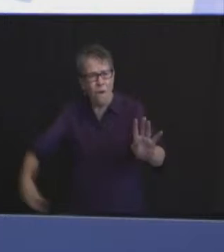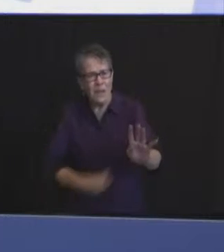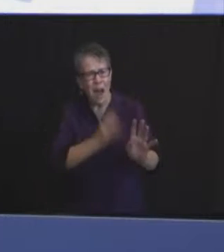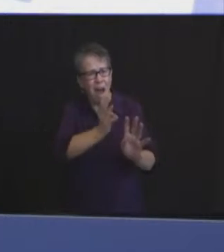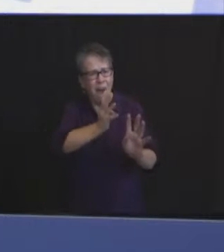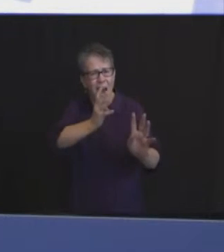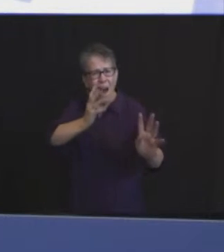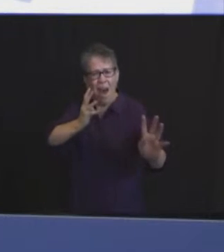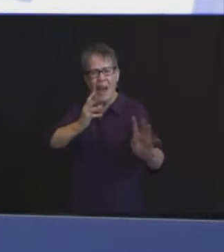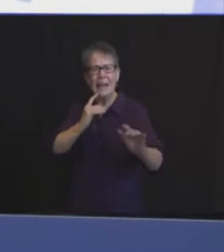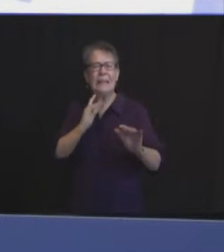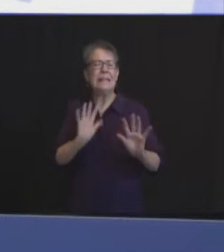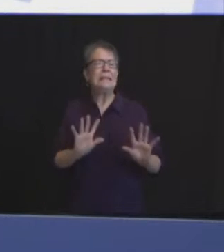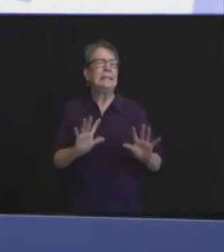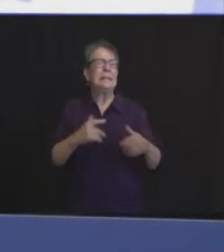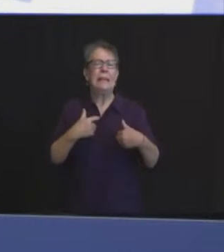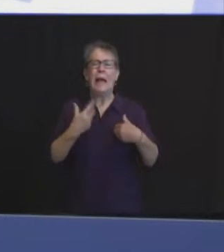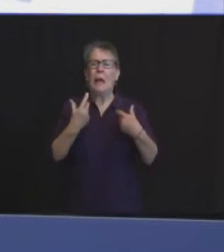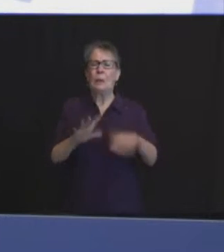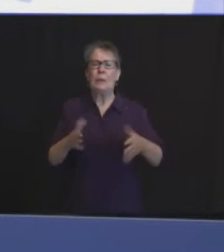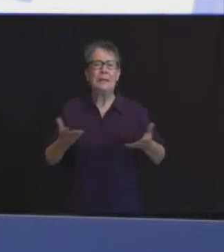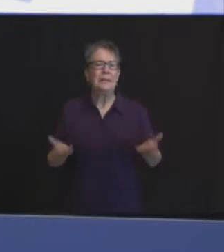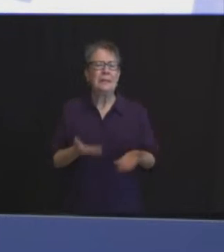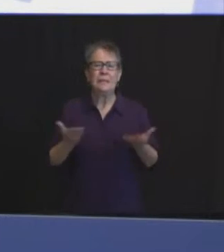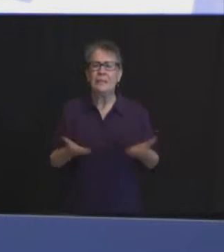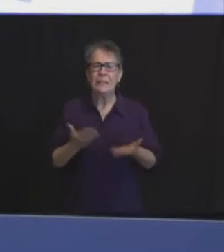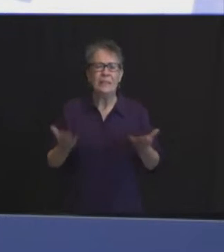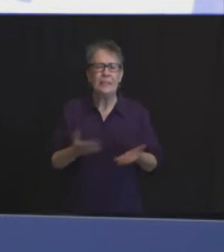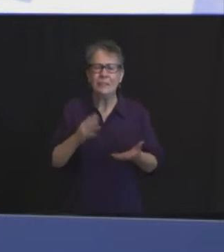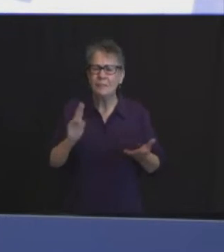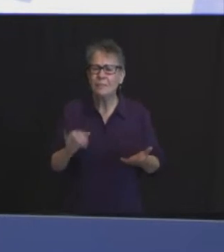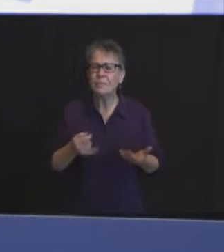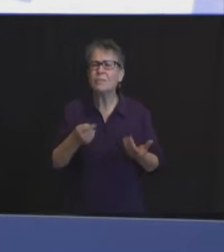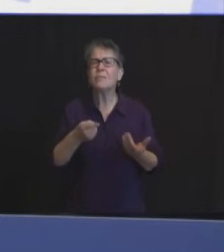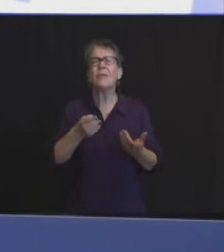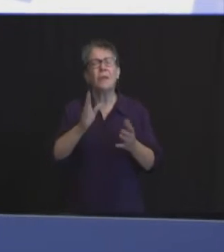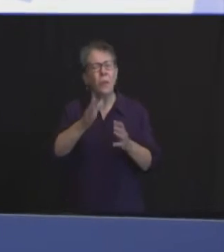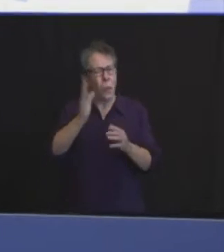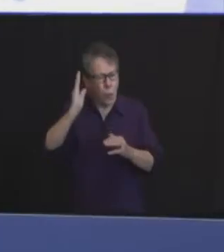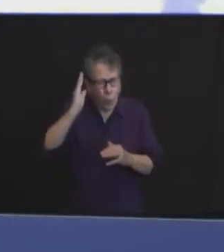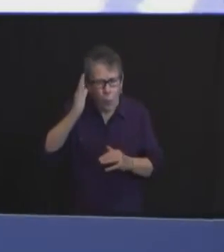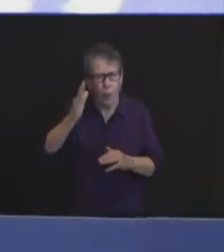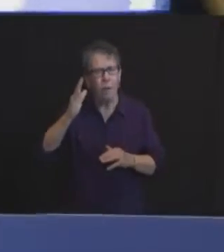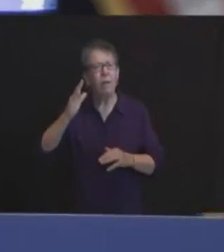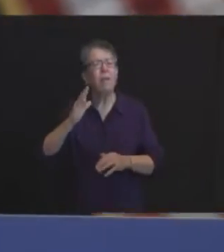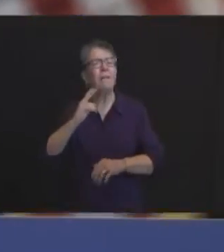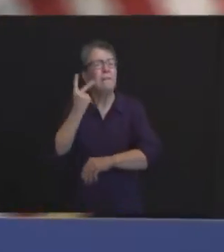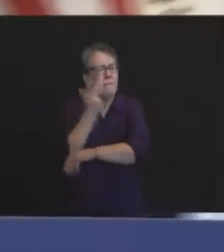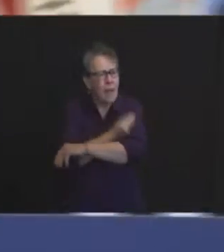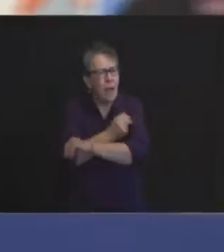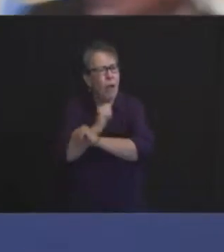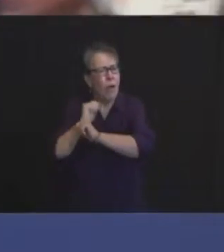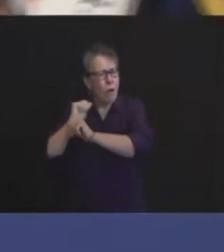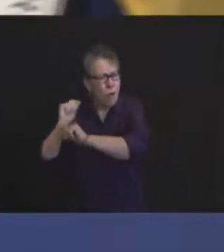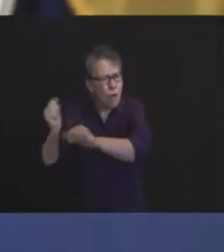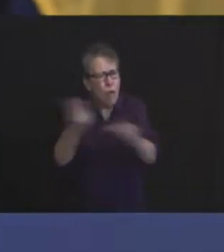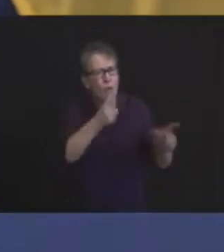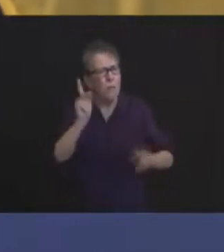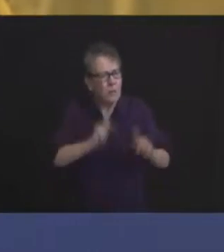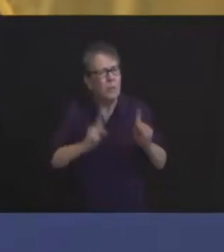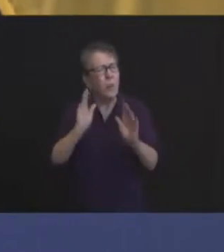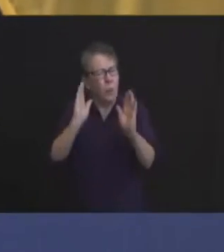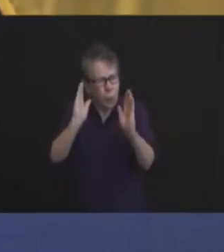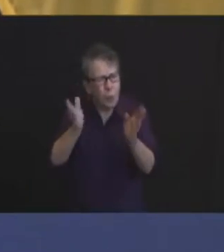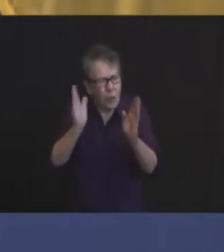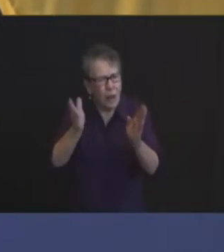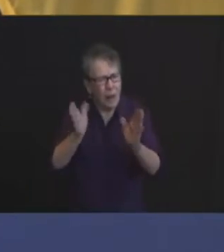get vaccinated. We will have enough. It's just a matter of time. And by the way, it's a matter of time, and it's not a matter of years. As good news is, we're talking